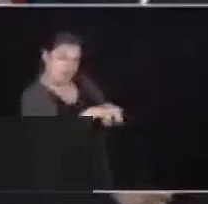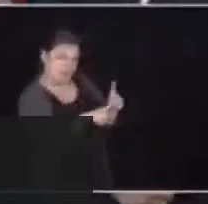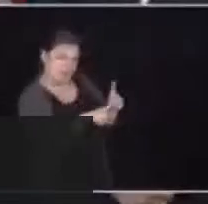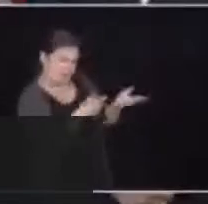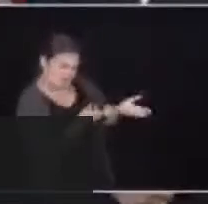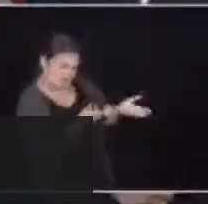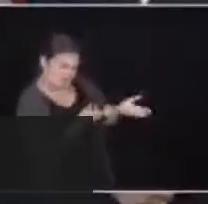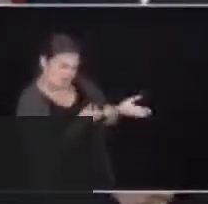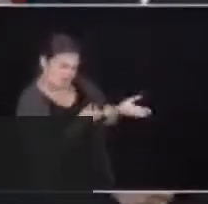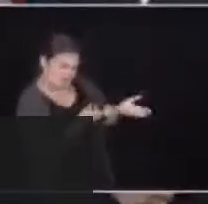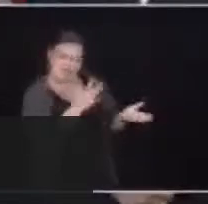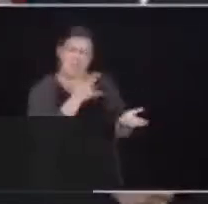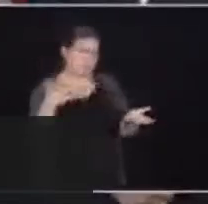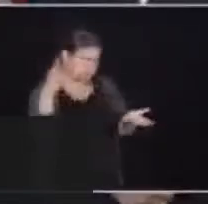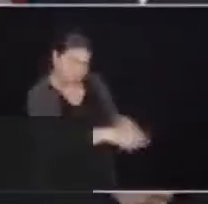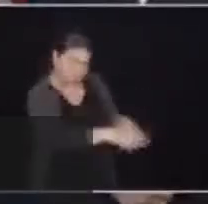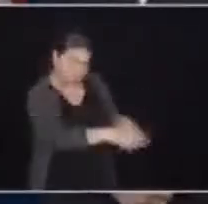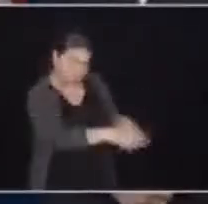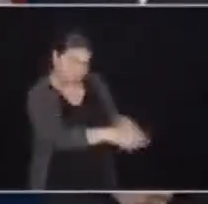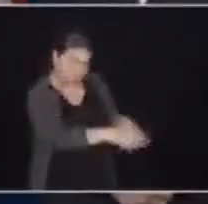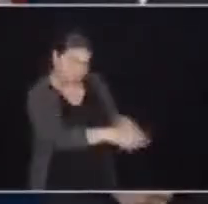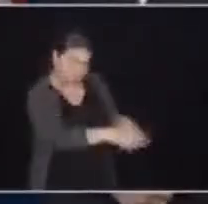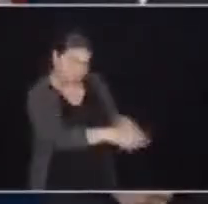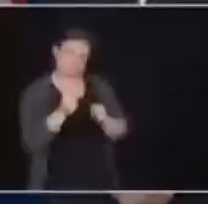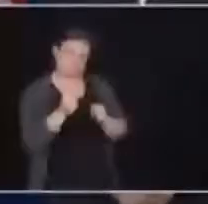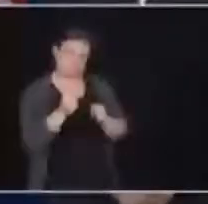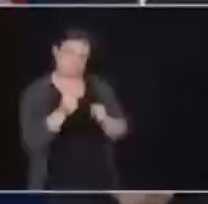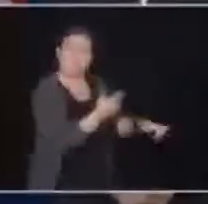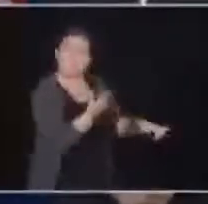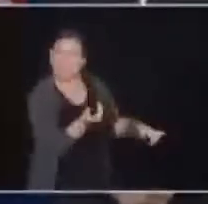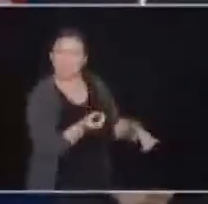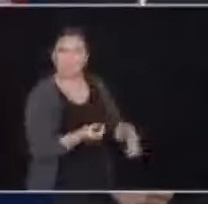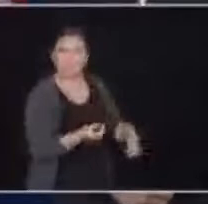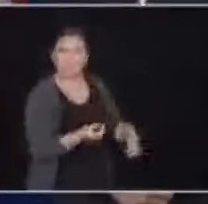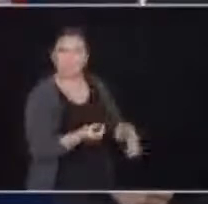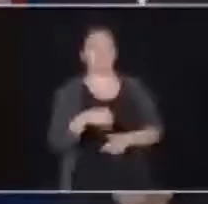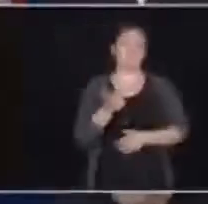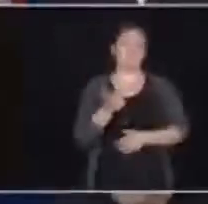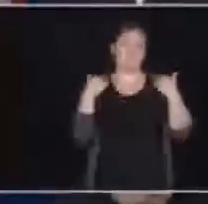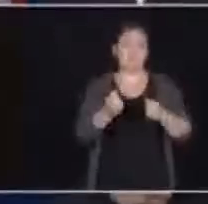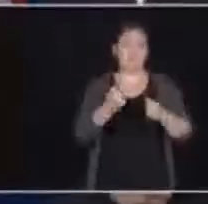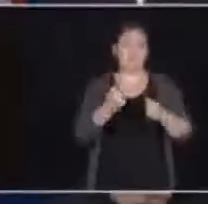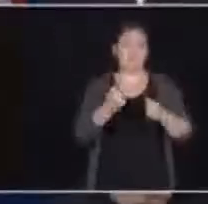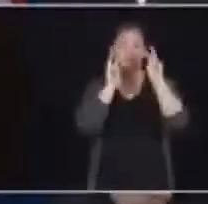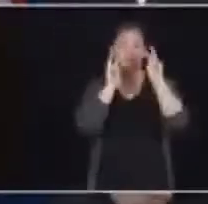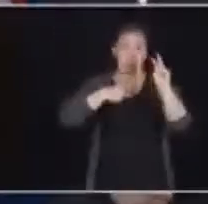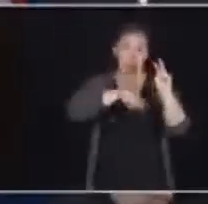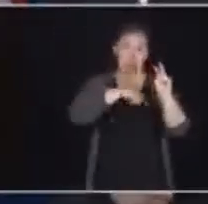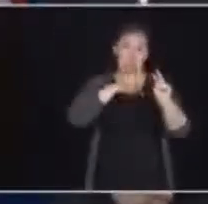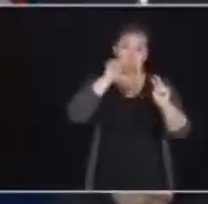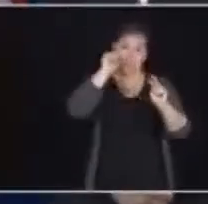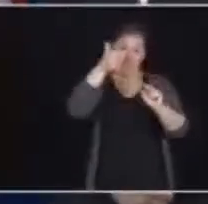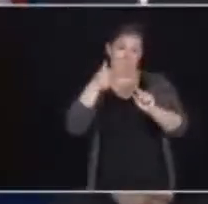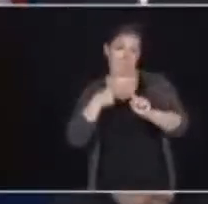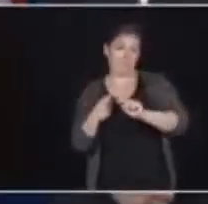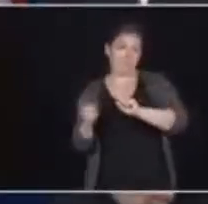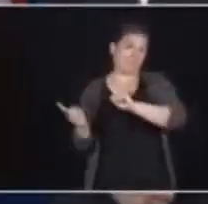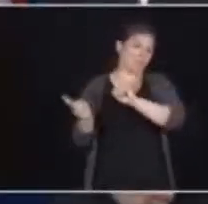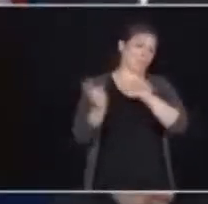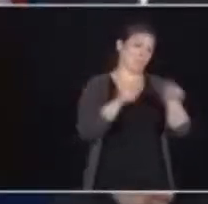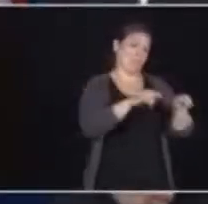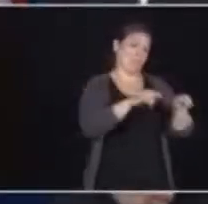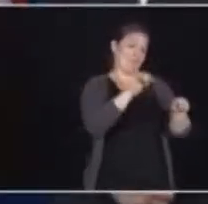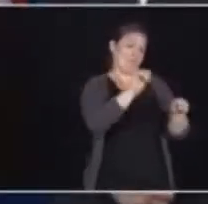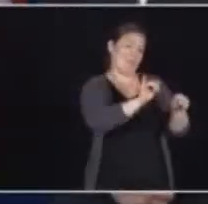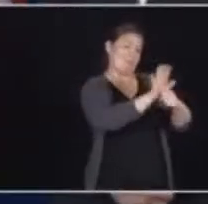Health, I can't wait to see the people down there tomorrow. I'm in constant communication with folks down there, be it